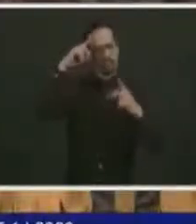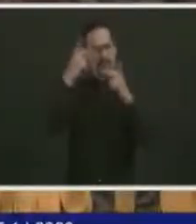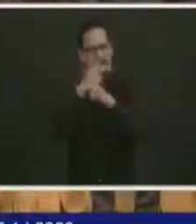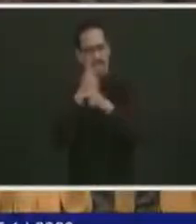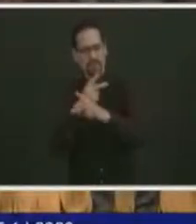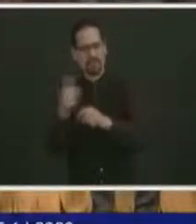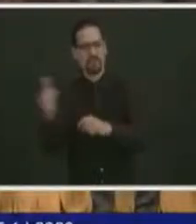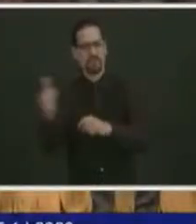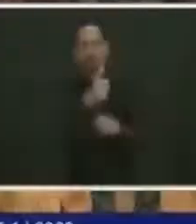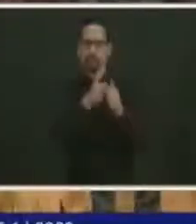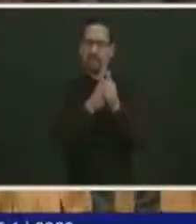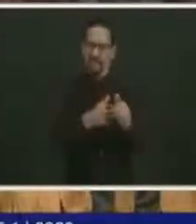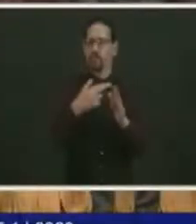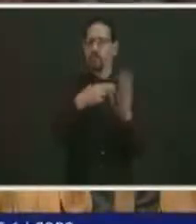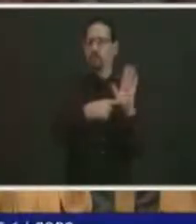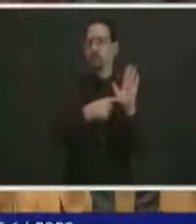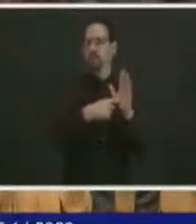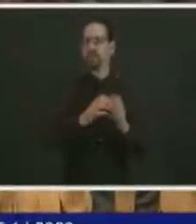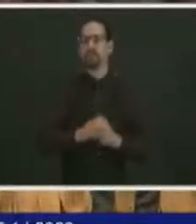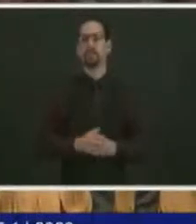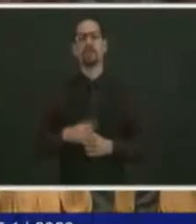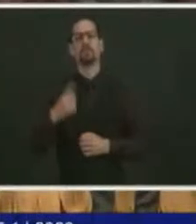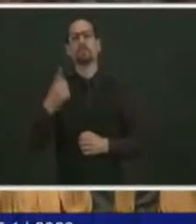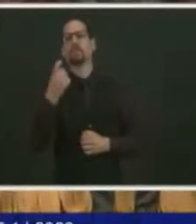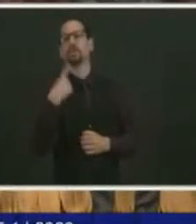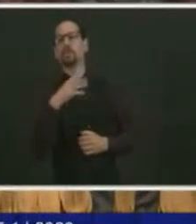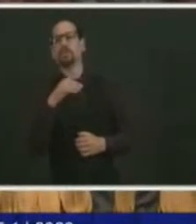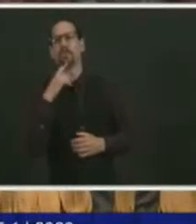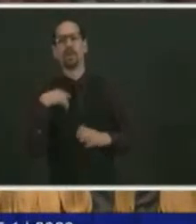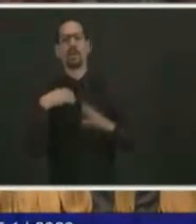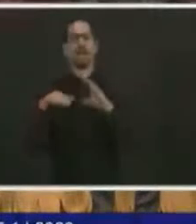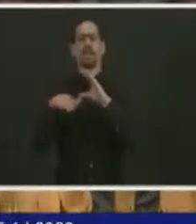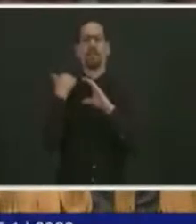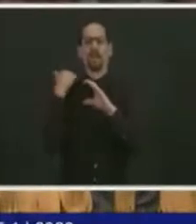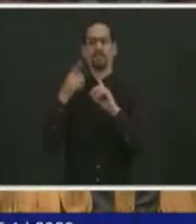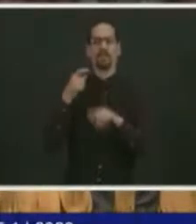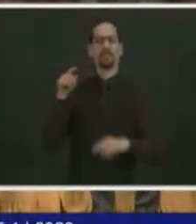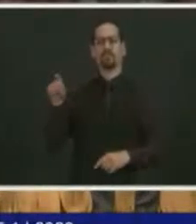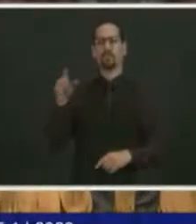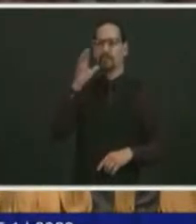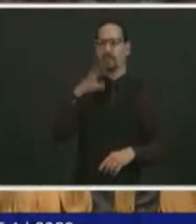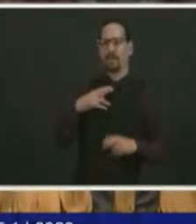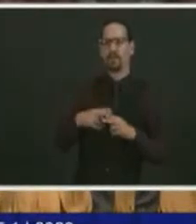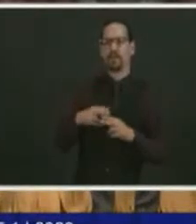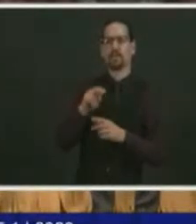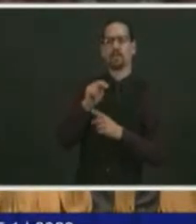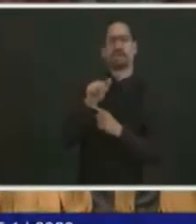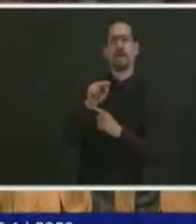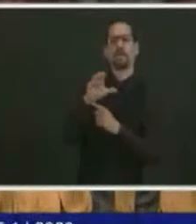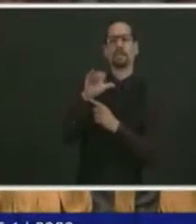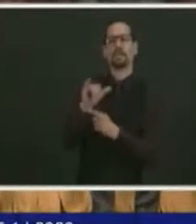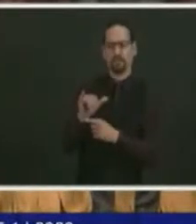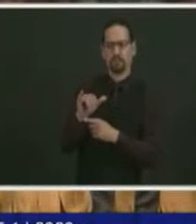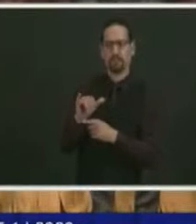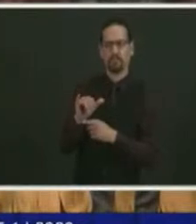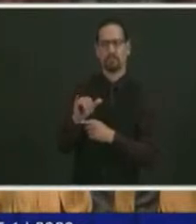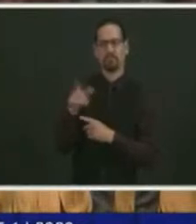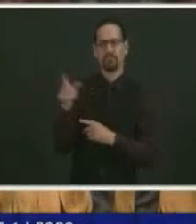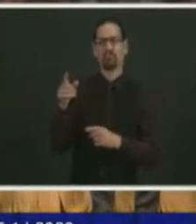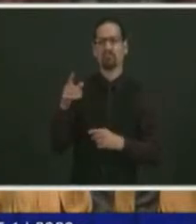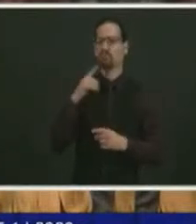a woman named Nancy in Warwick, in an assisted living center, not a nursing home, but assisted living. She said, I have been in my apartment since